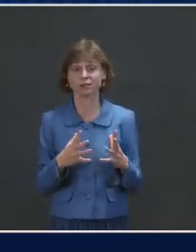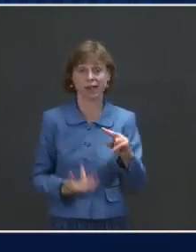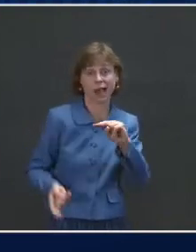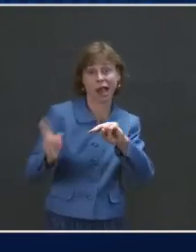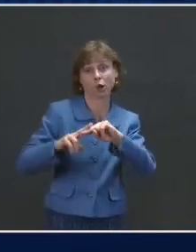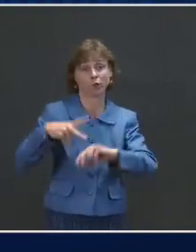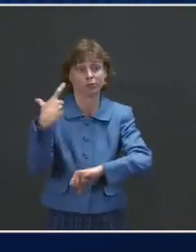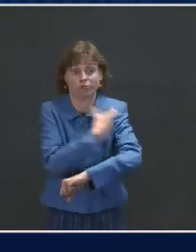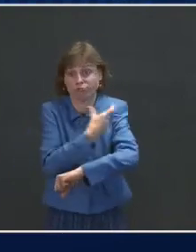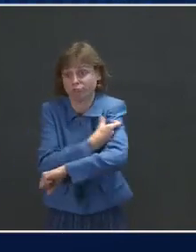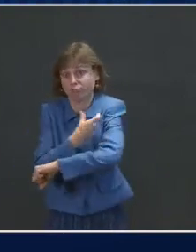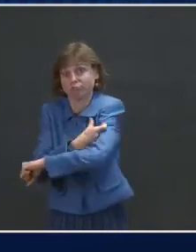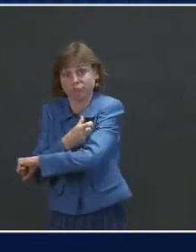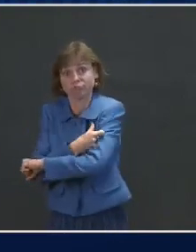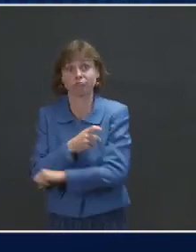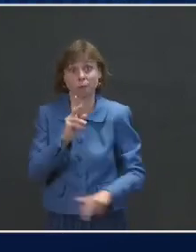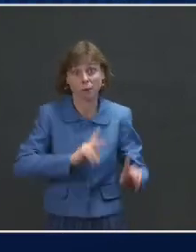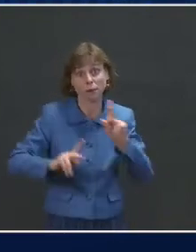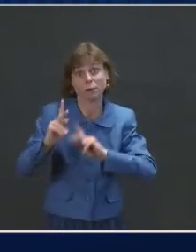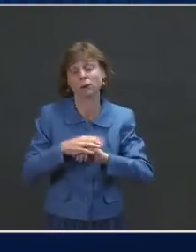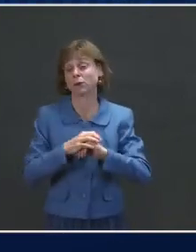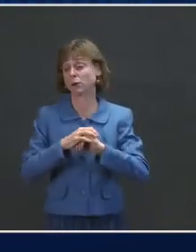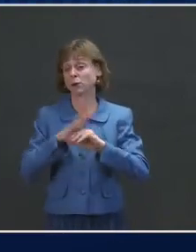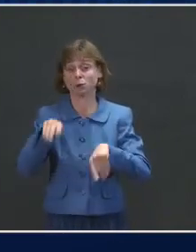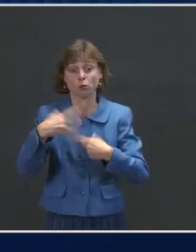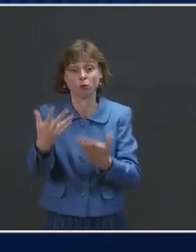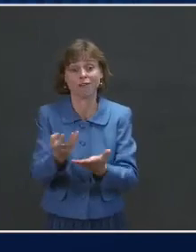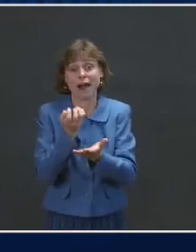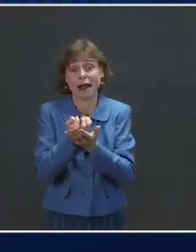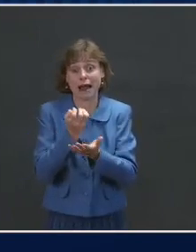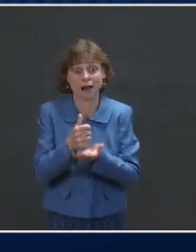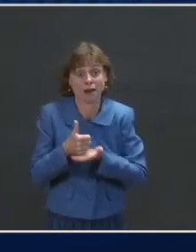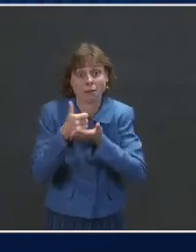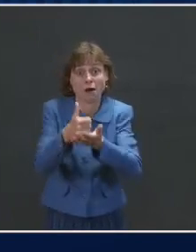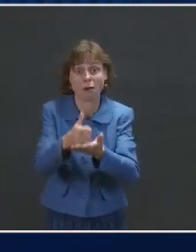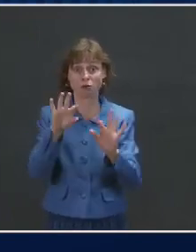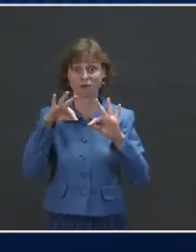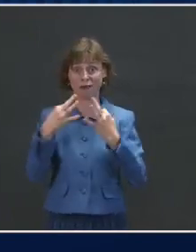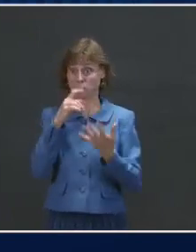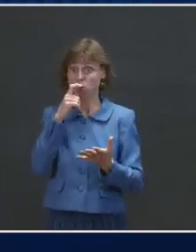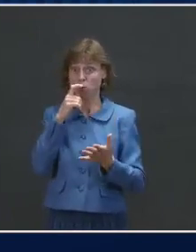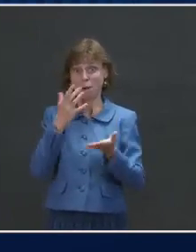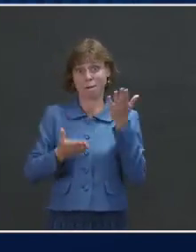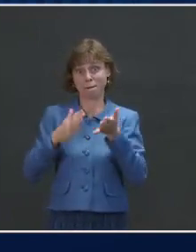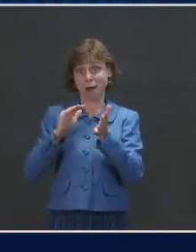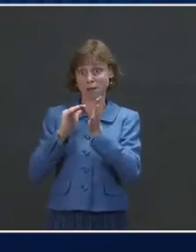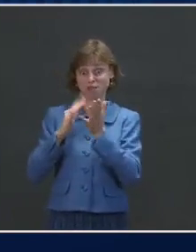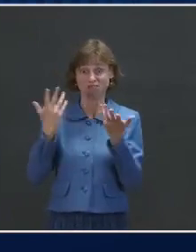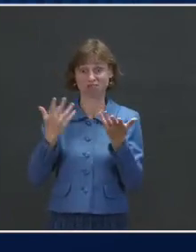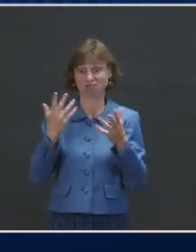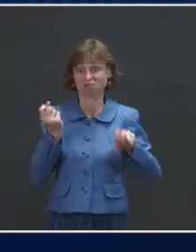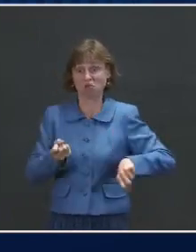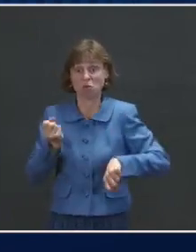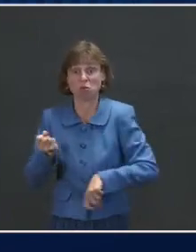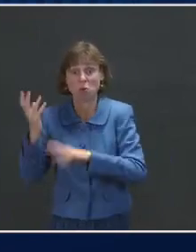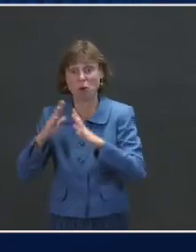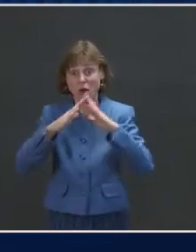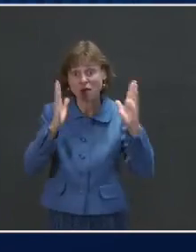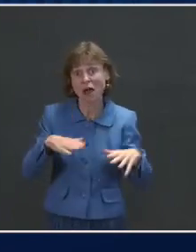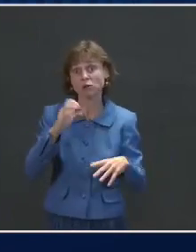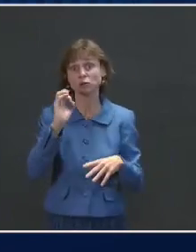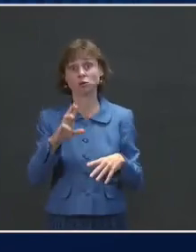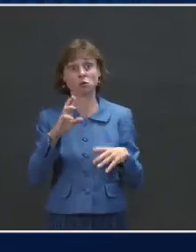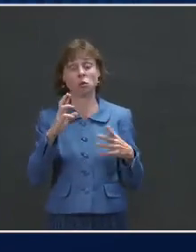Americans, so we can get economic relief to families facing eviction or food insecurity, and so we can help reopen schools safely.